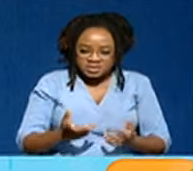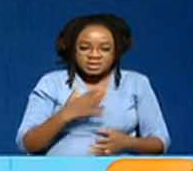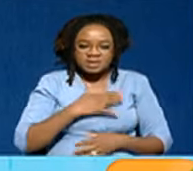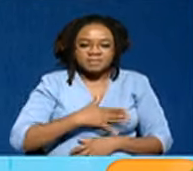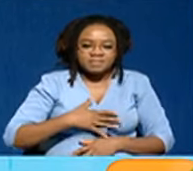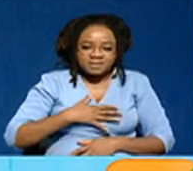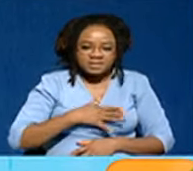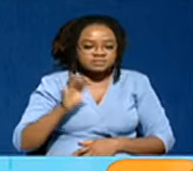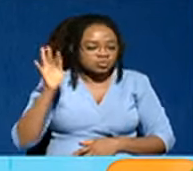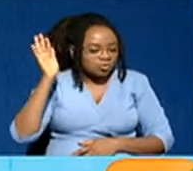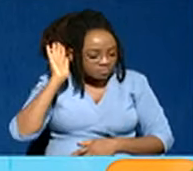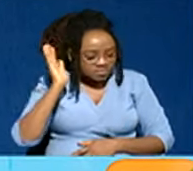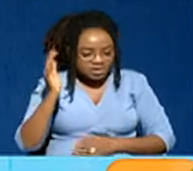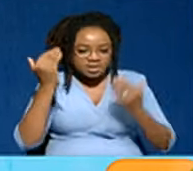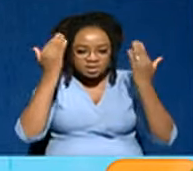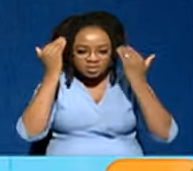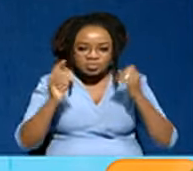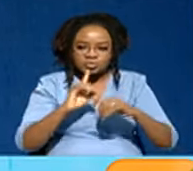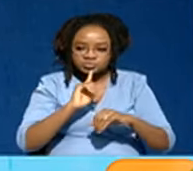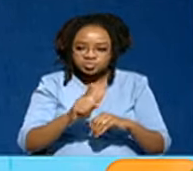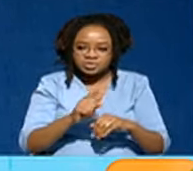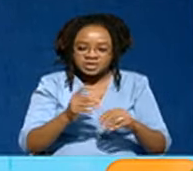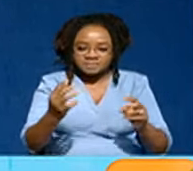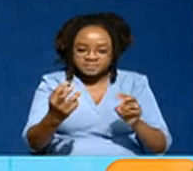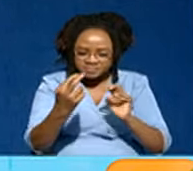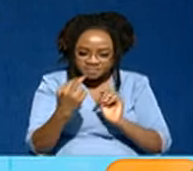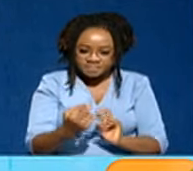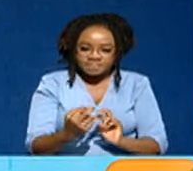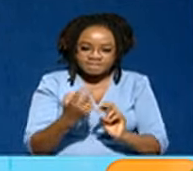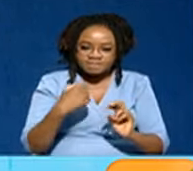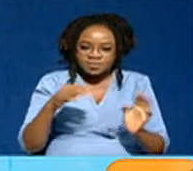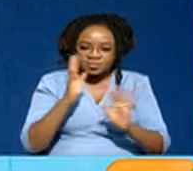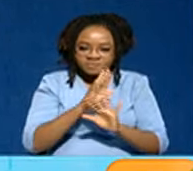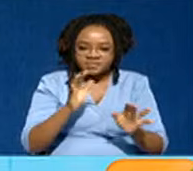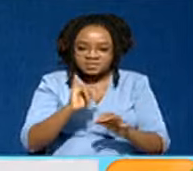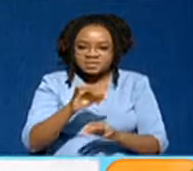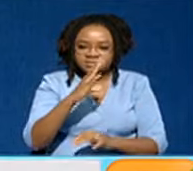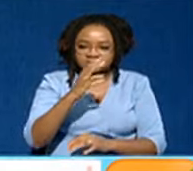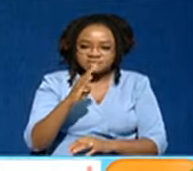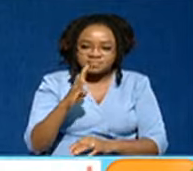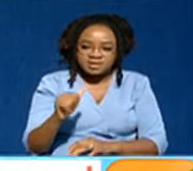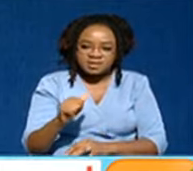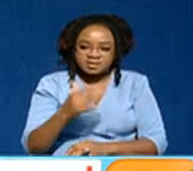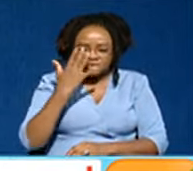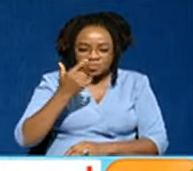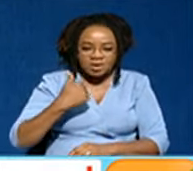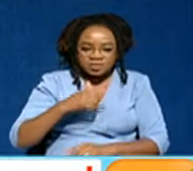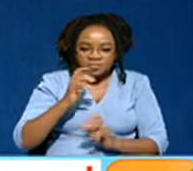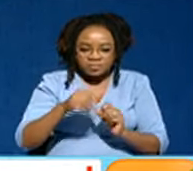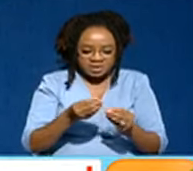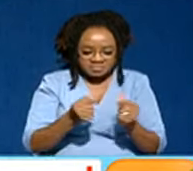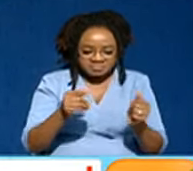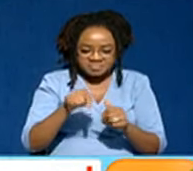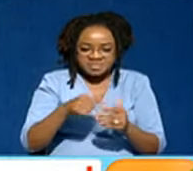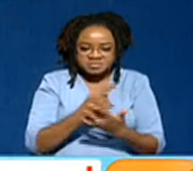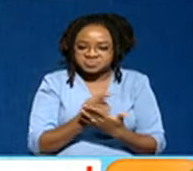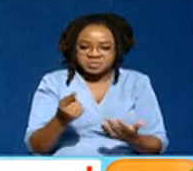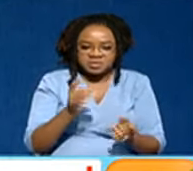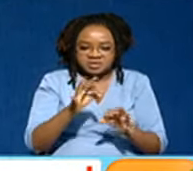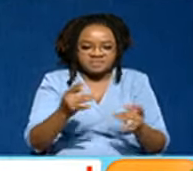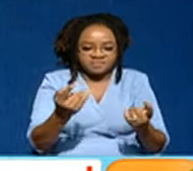the court order? Can you come to the table and we conclude the CBA? Because it's something we can actually do within this week, if they come to the